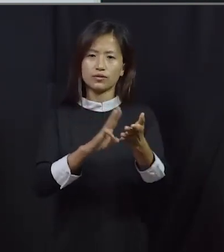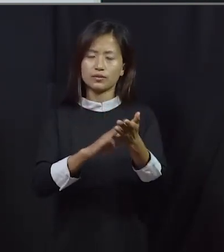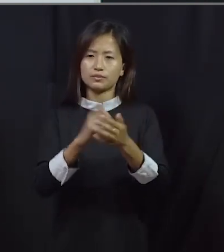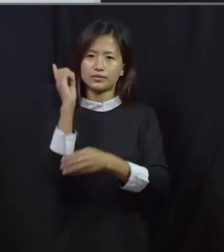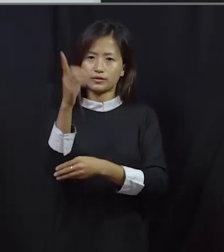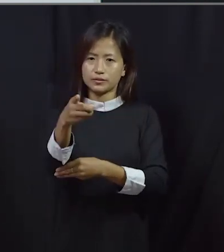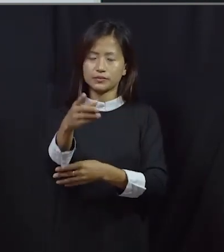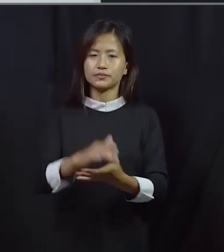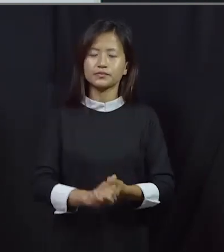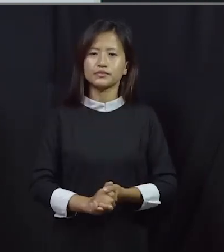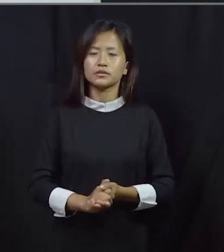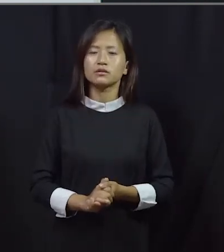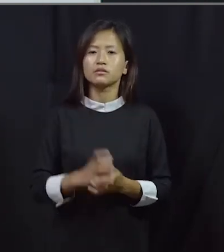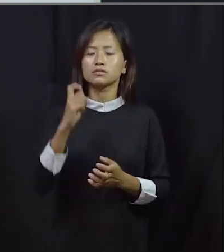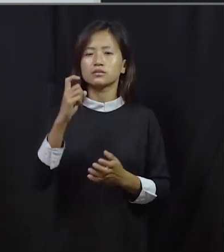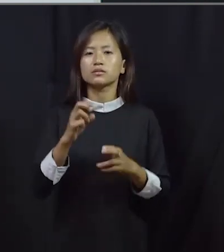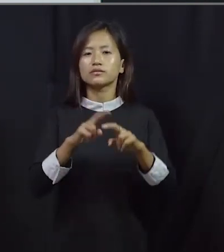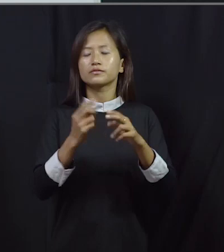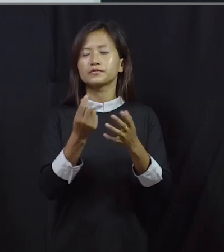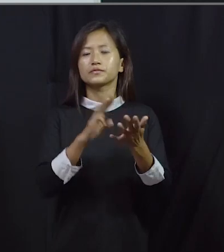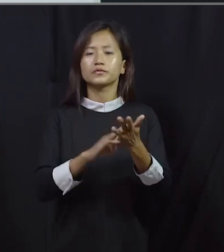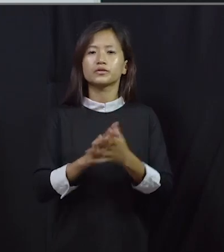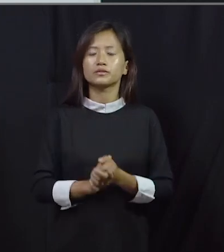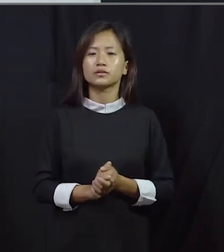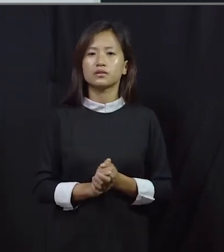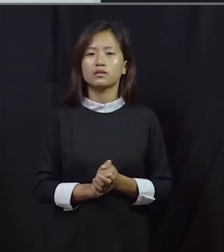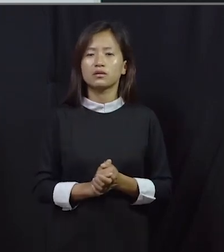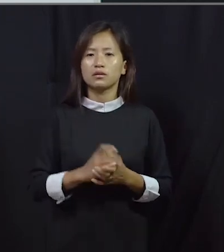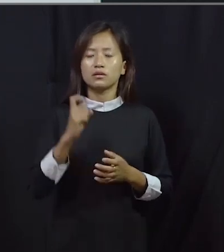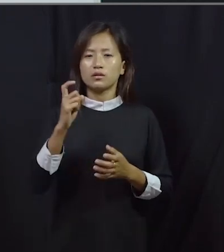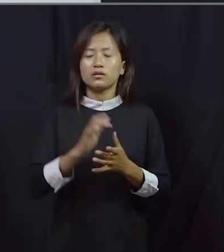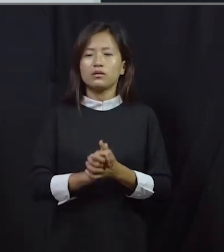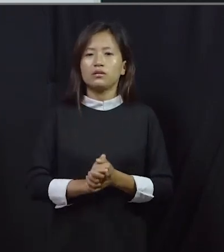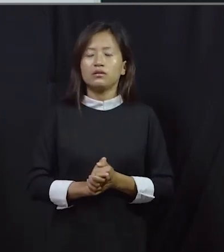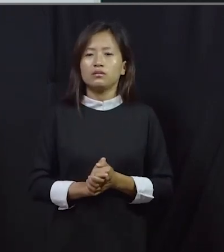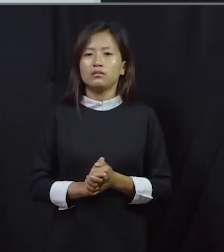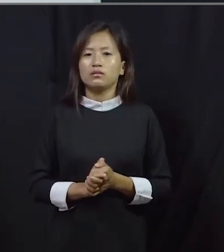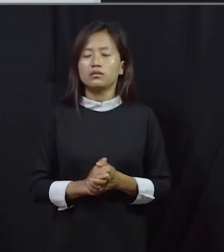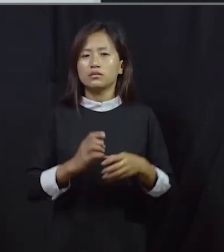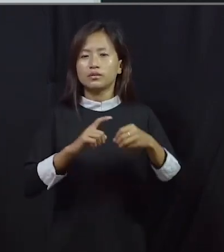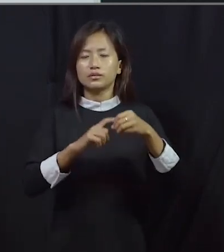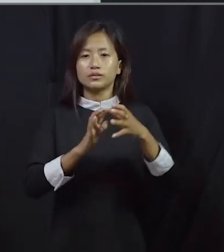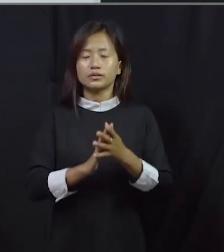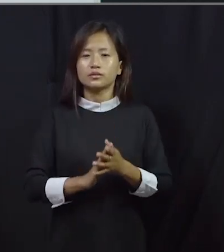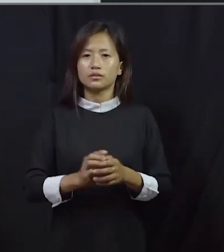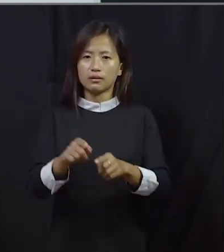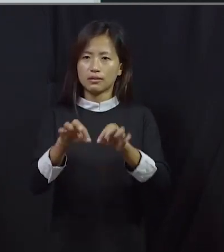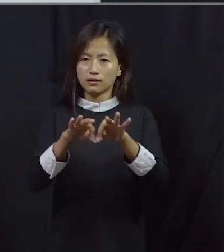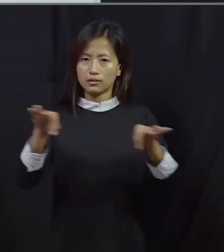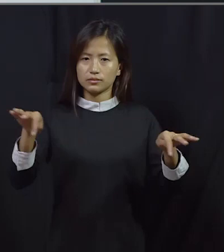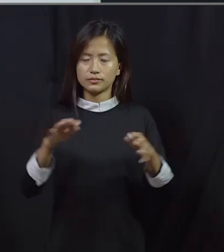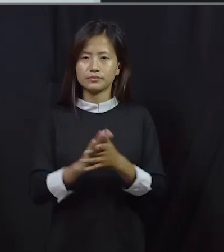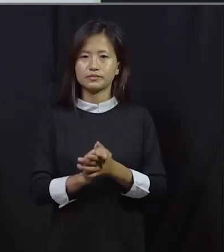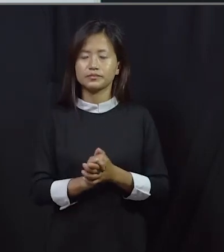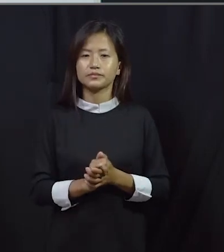quantity of matter. Okay. So these are the 7 fundamental. These are what? 7 fundamental quantities. Length, mass,